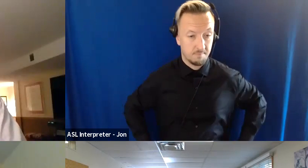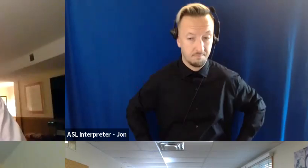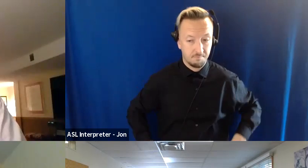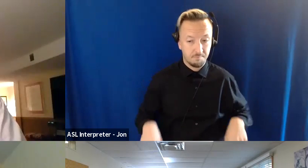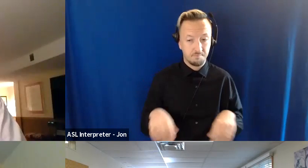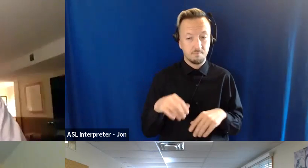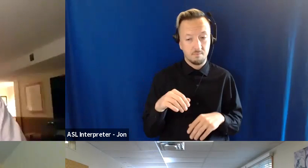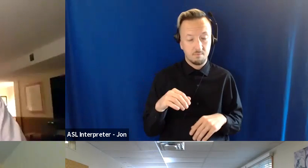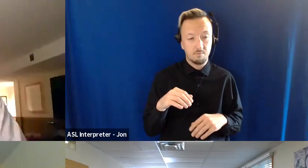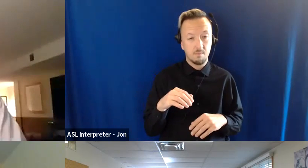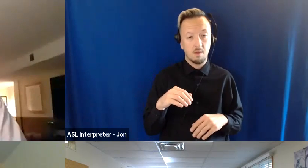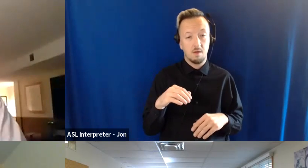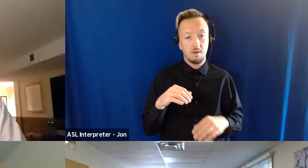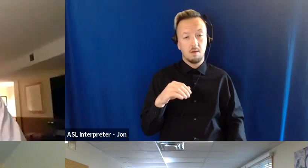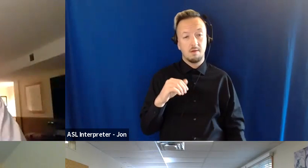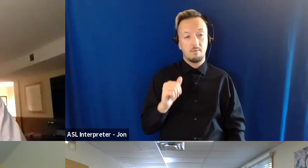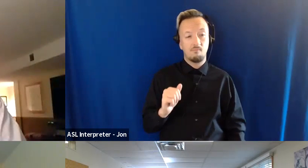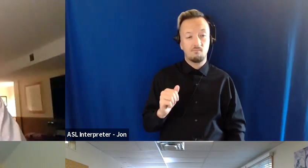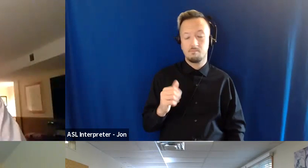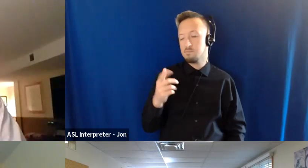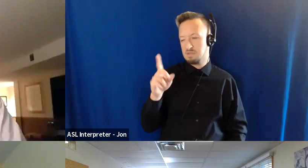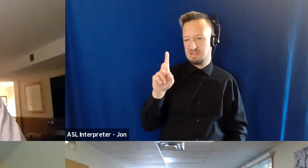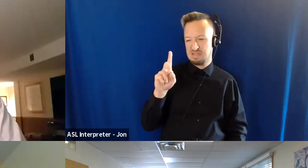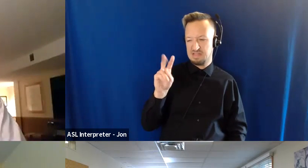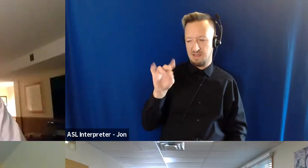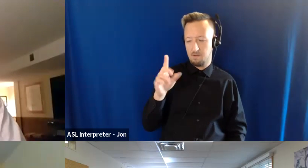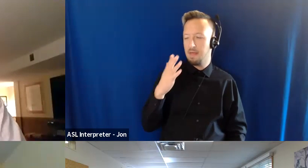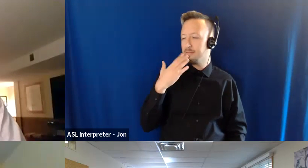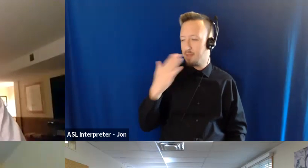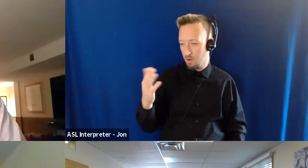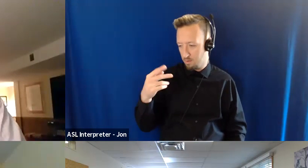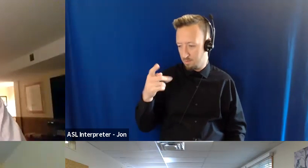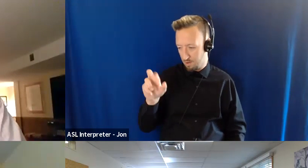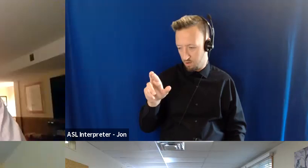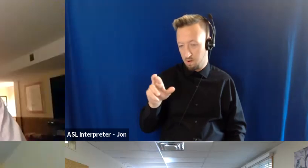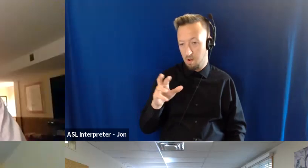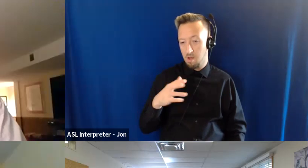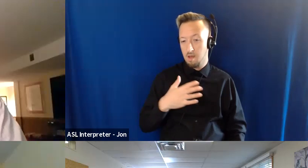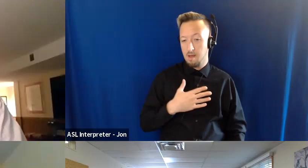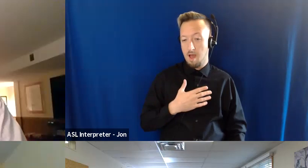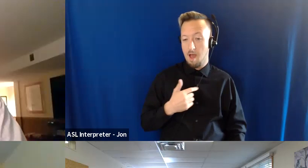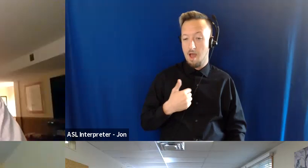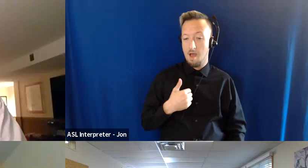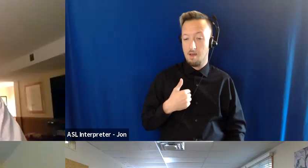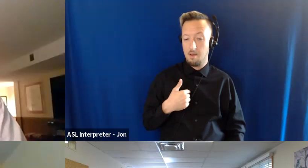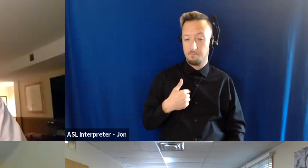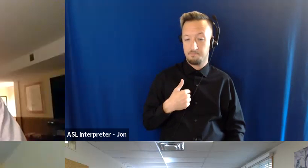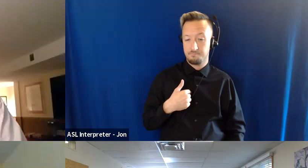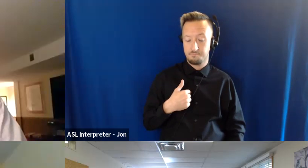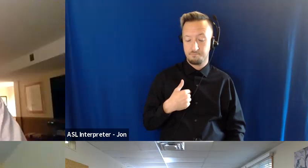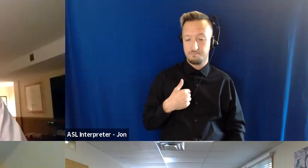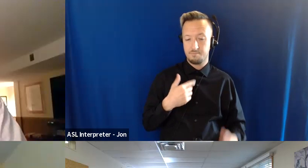great. Well, thank you, Peter. I would start by saying that the media, like a lot of